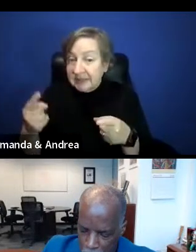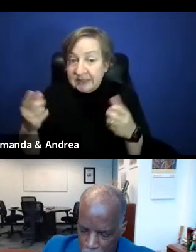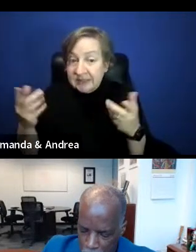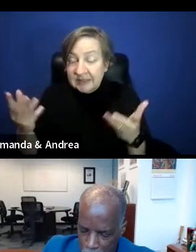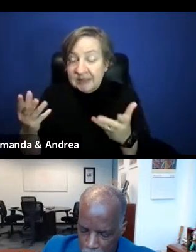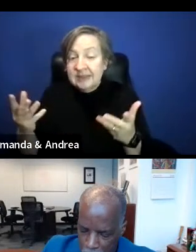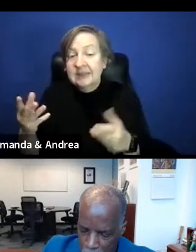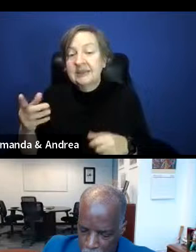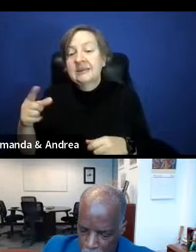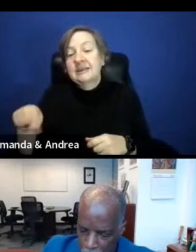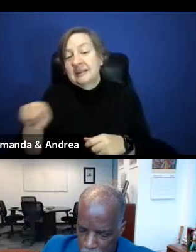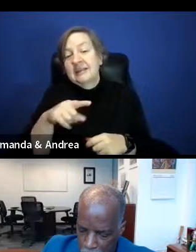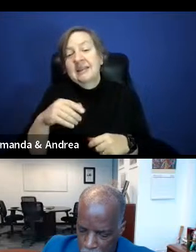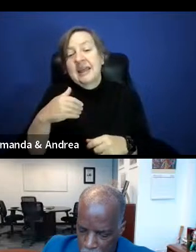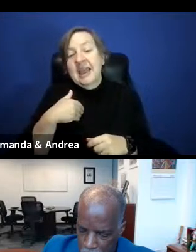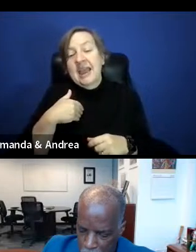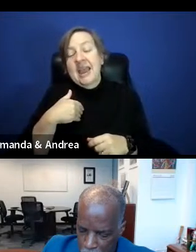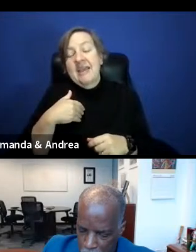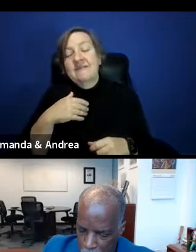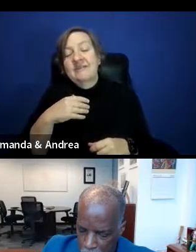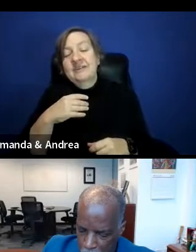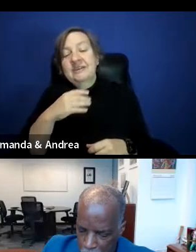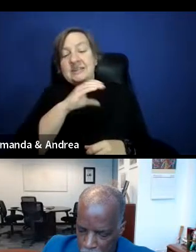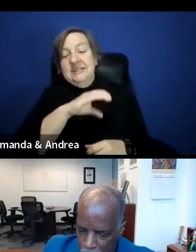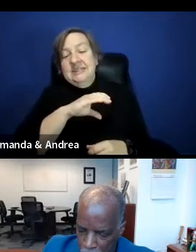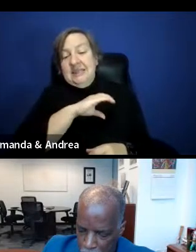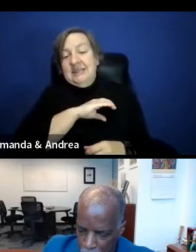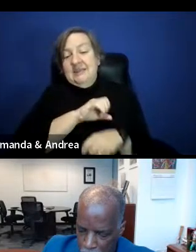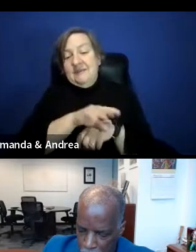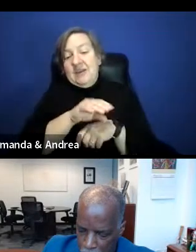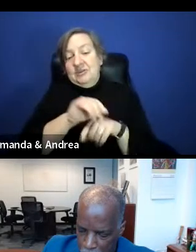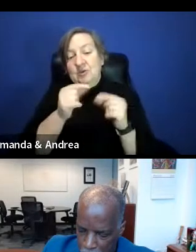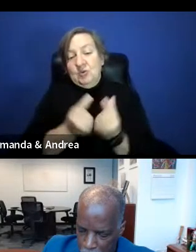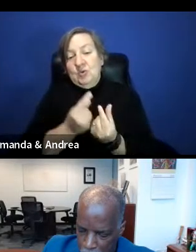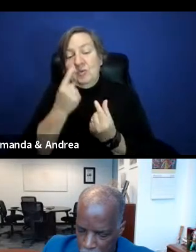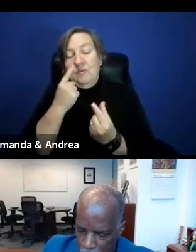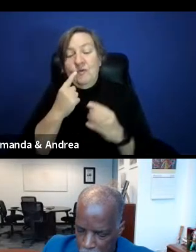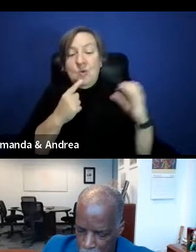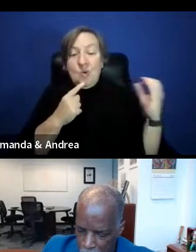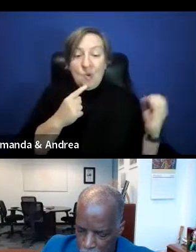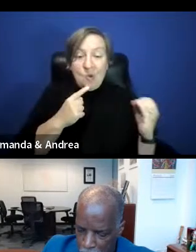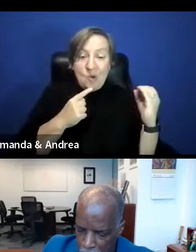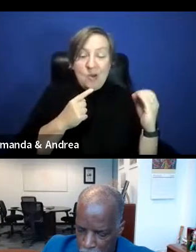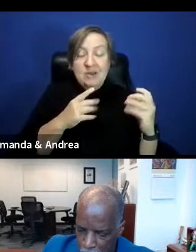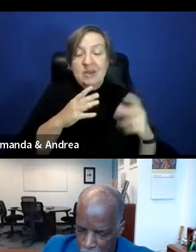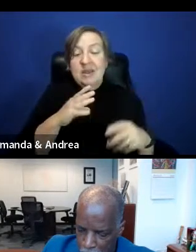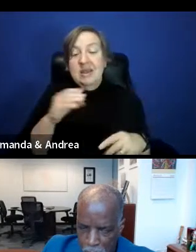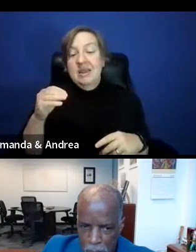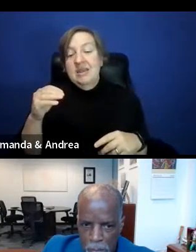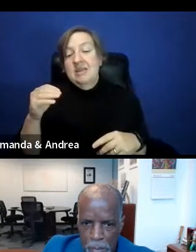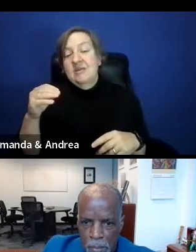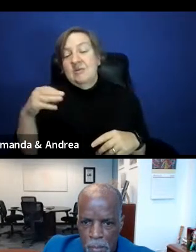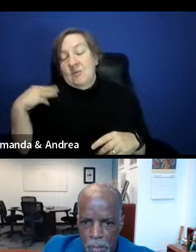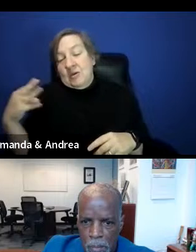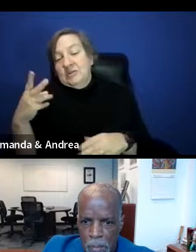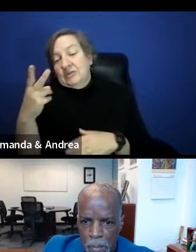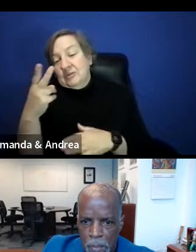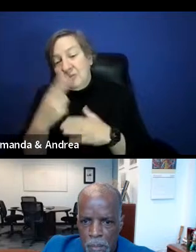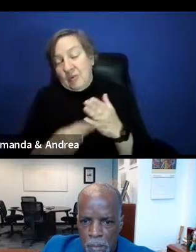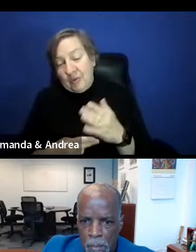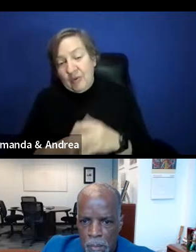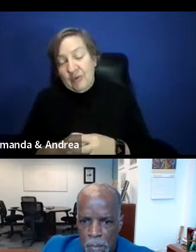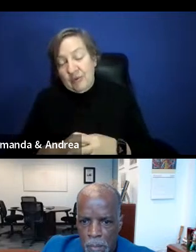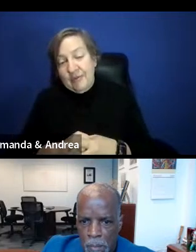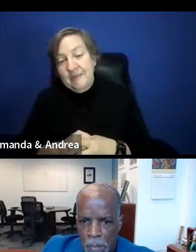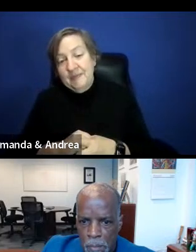do have a citizen advisory group for Oregon and a citizen advisory group for the state of Washington.